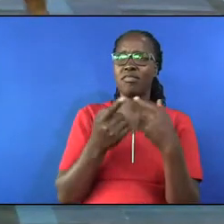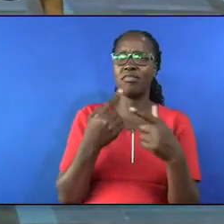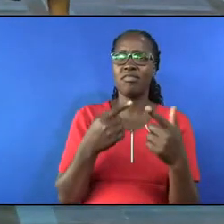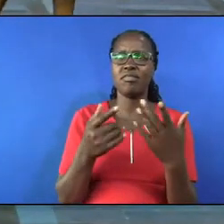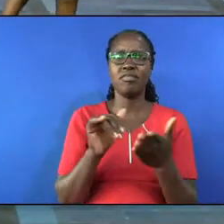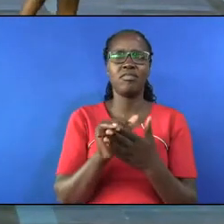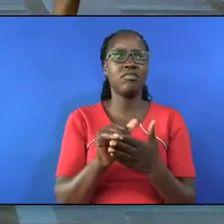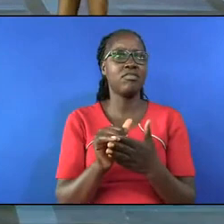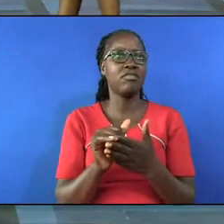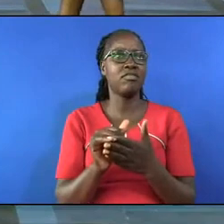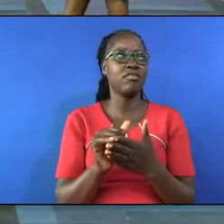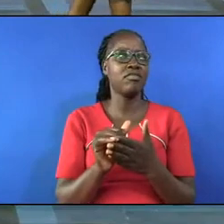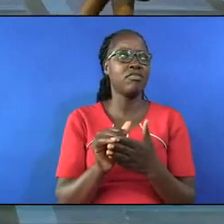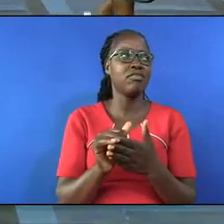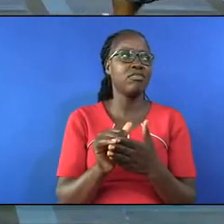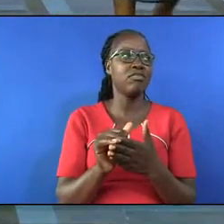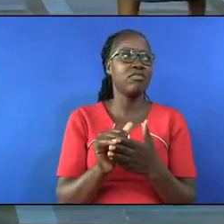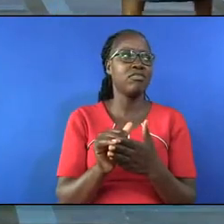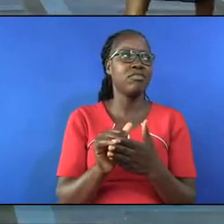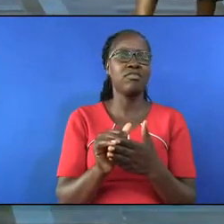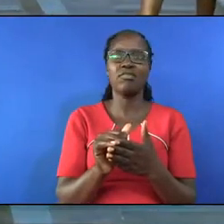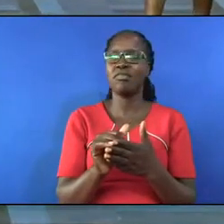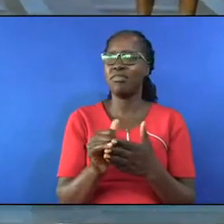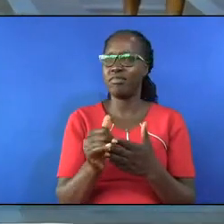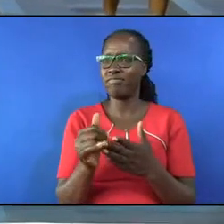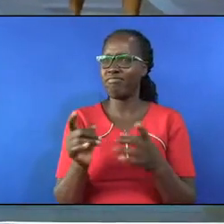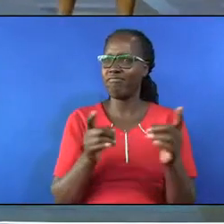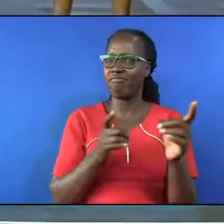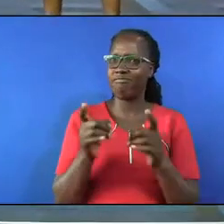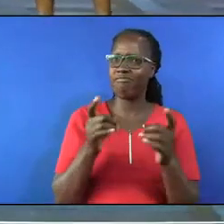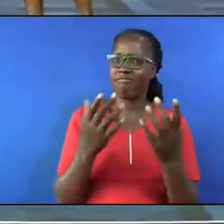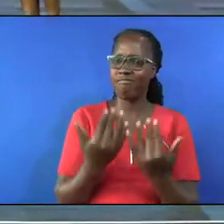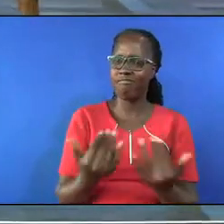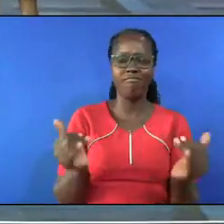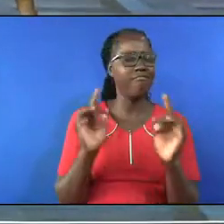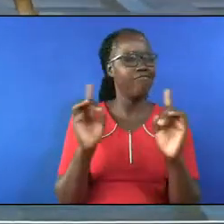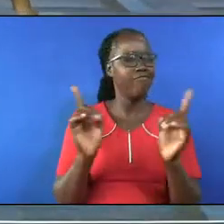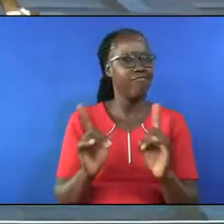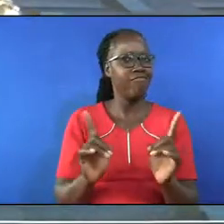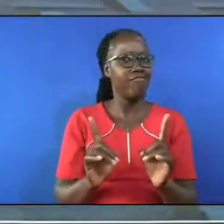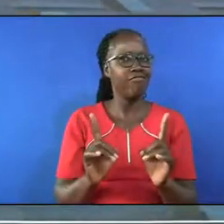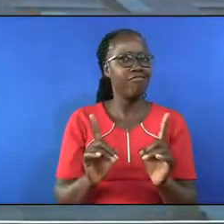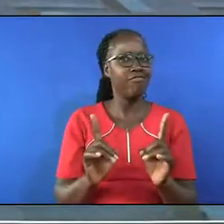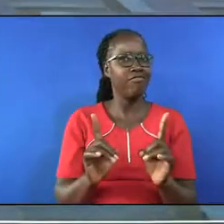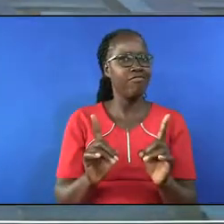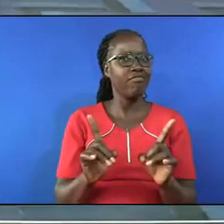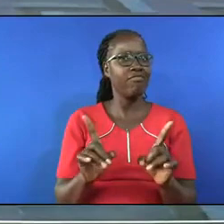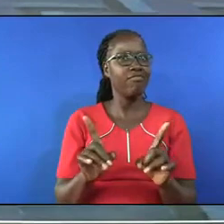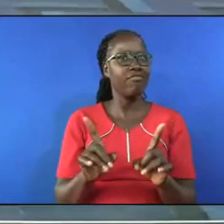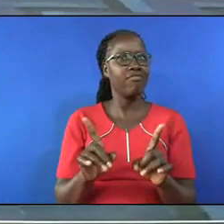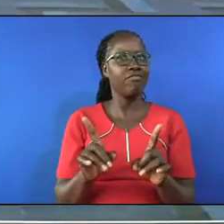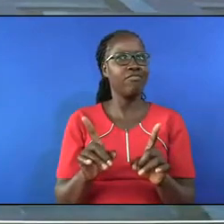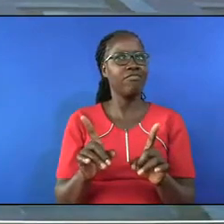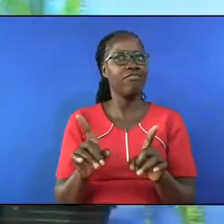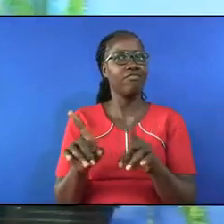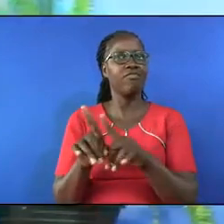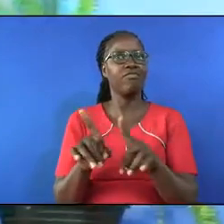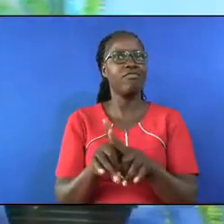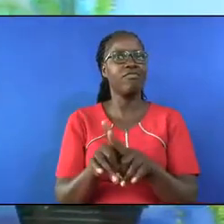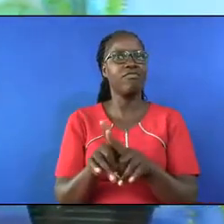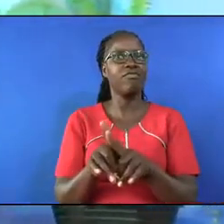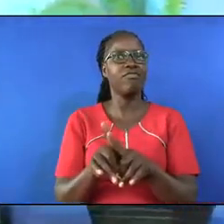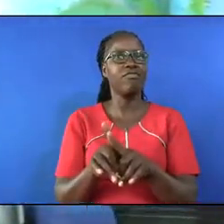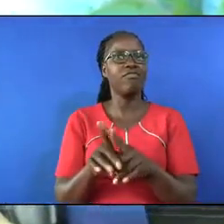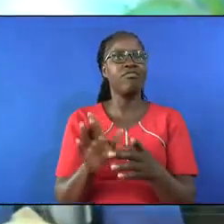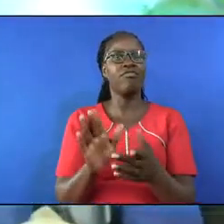up that does not punish their children. I mean, evil tendencies are stayed on the child, are